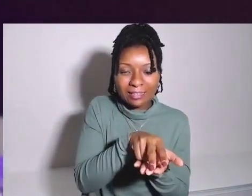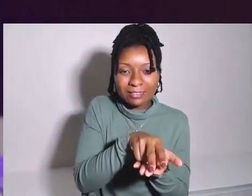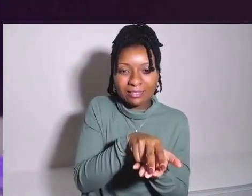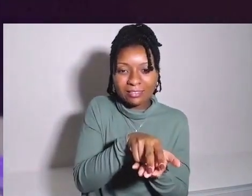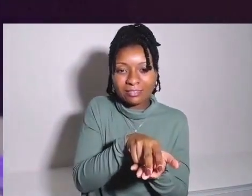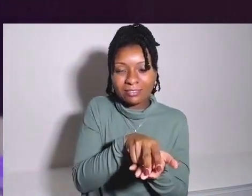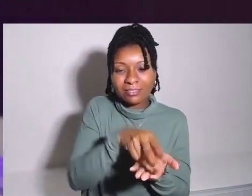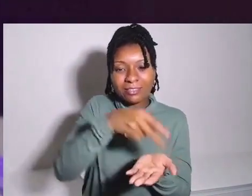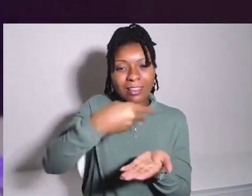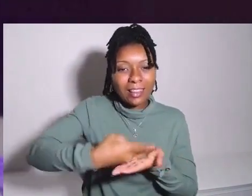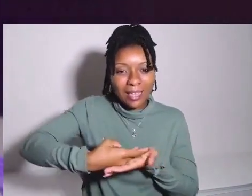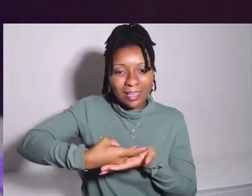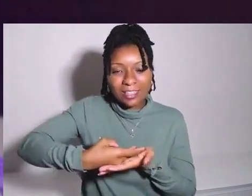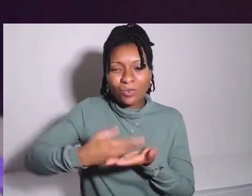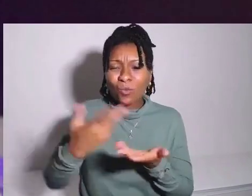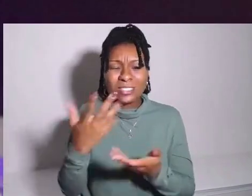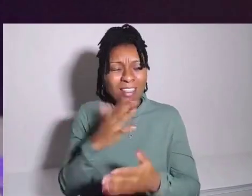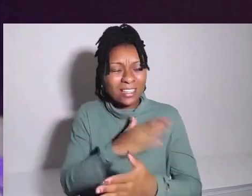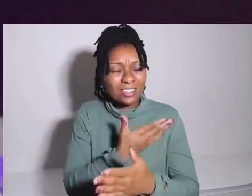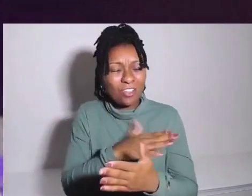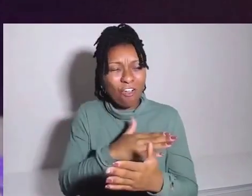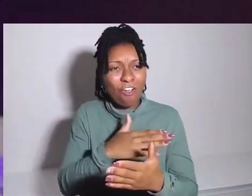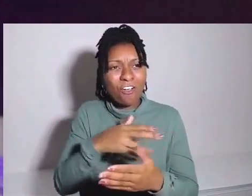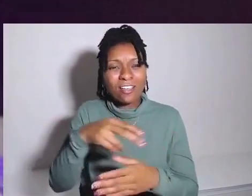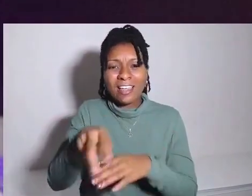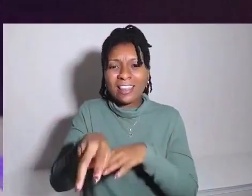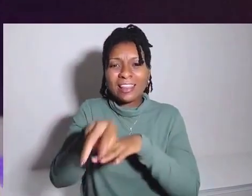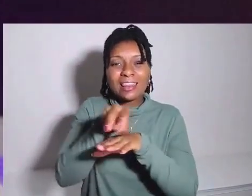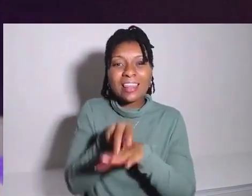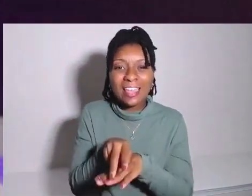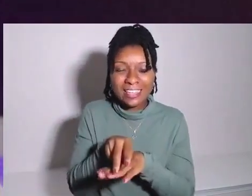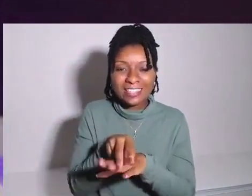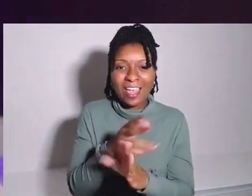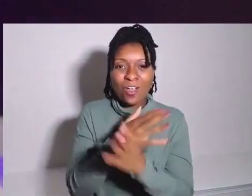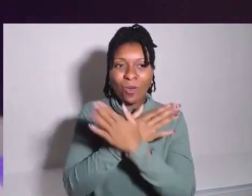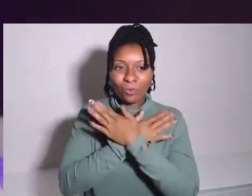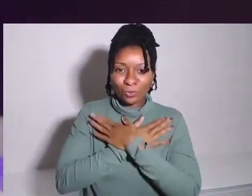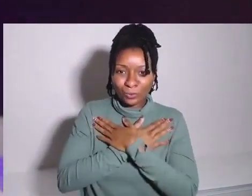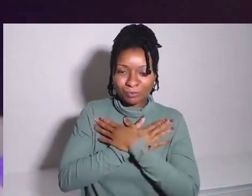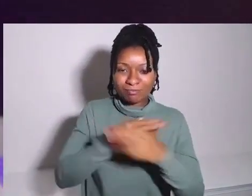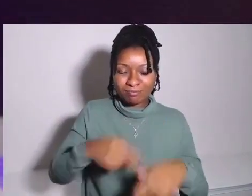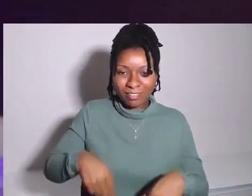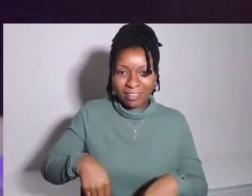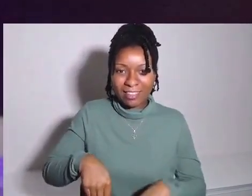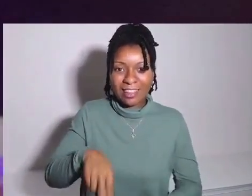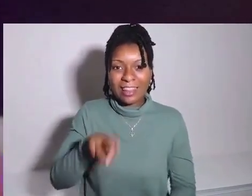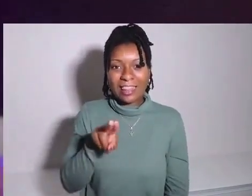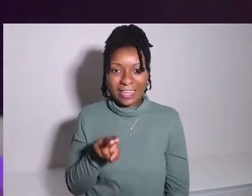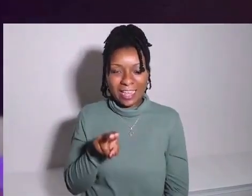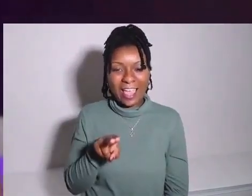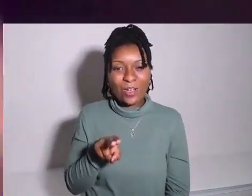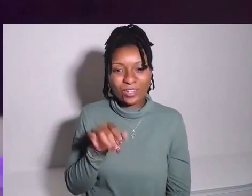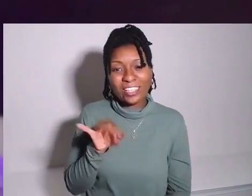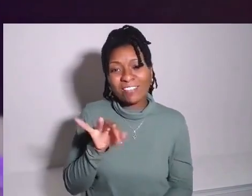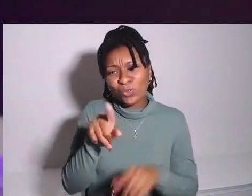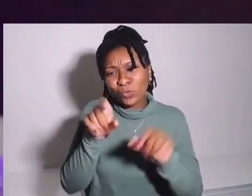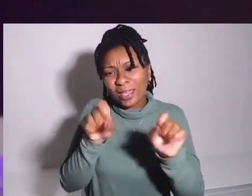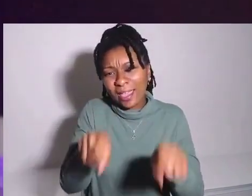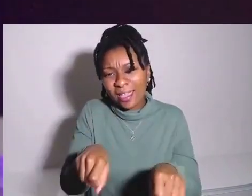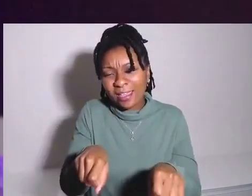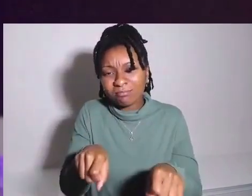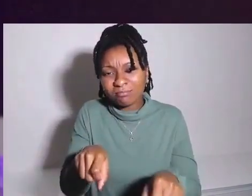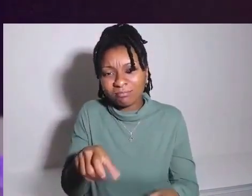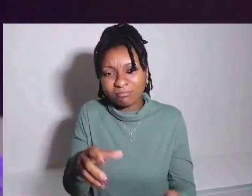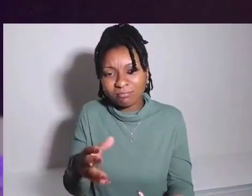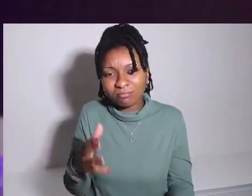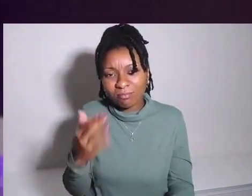What's that song? Lay down. Lay all the way down if you can. I know that that might not